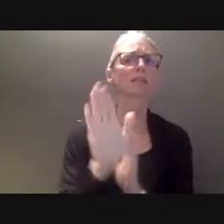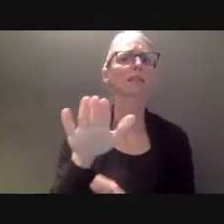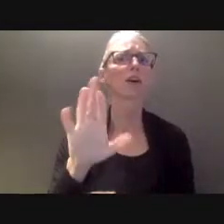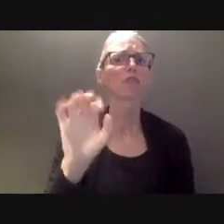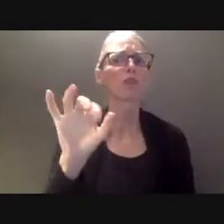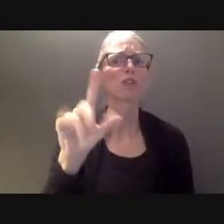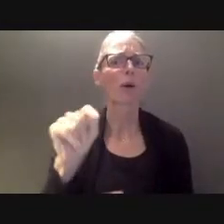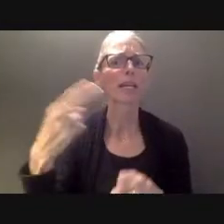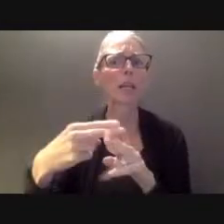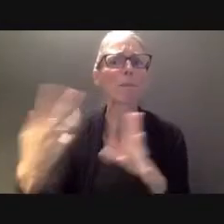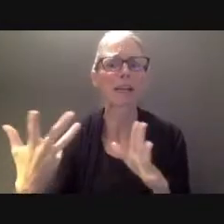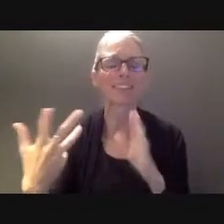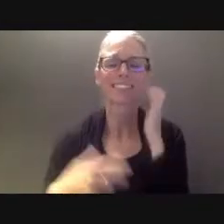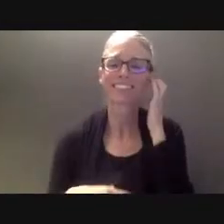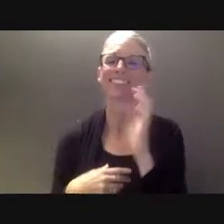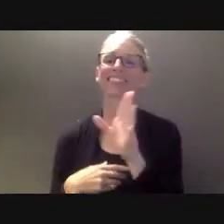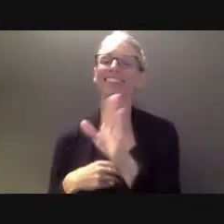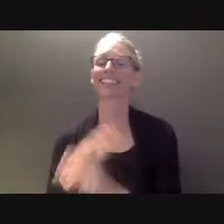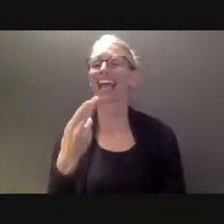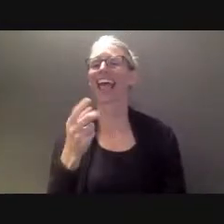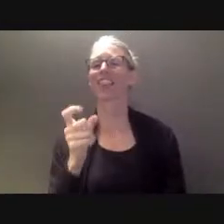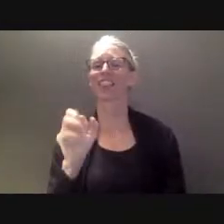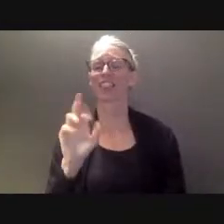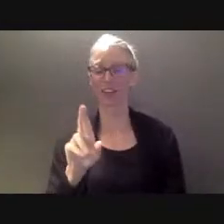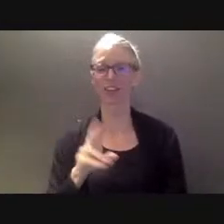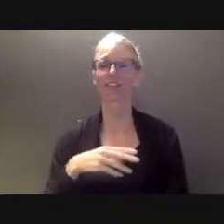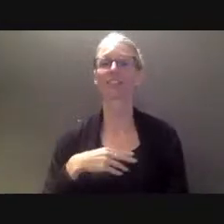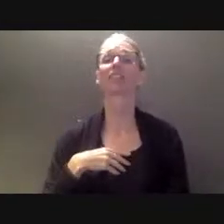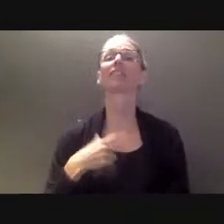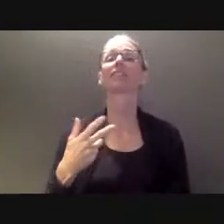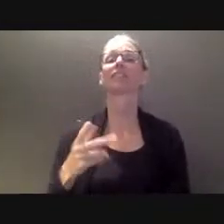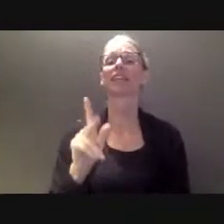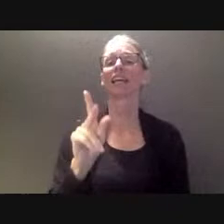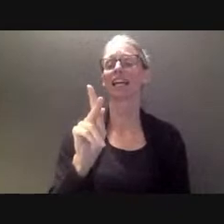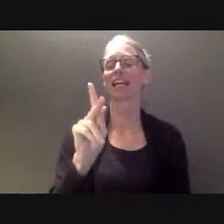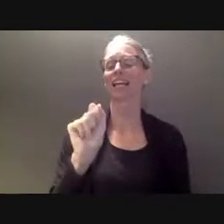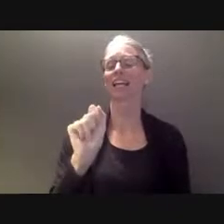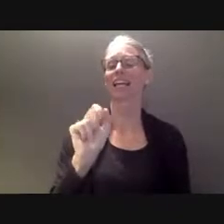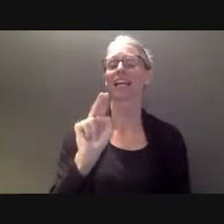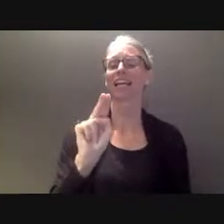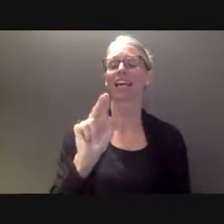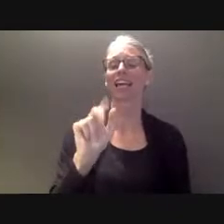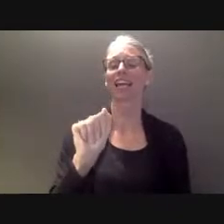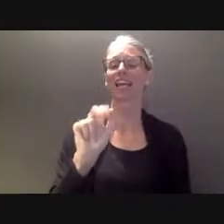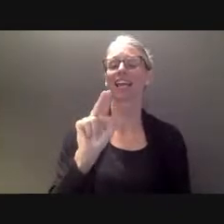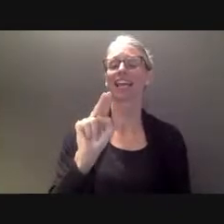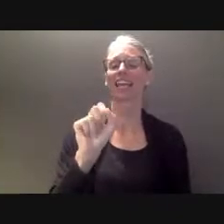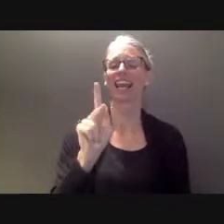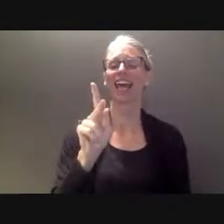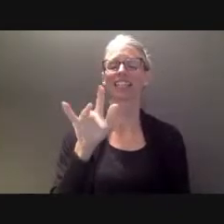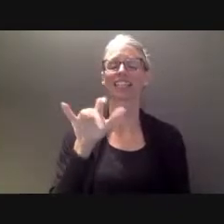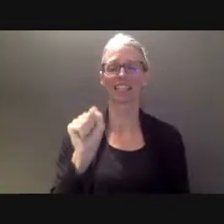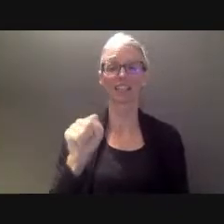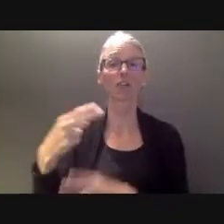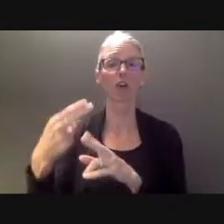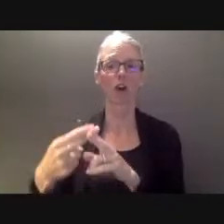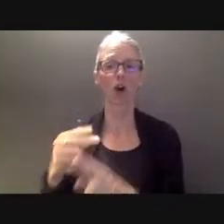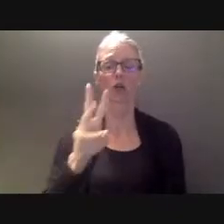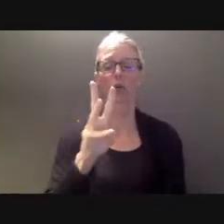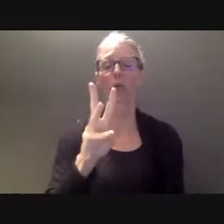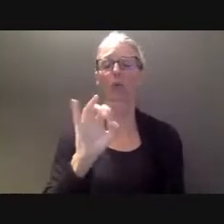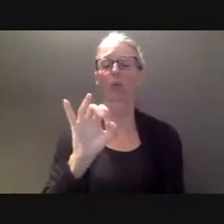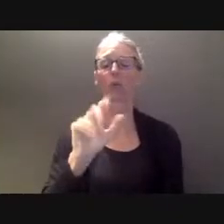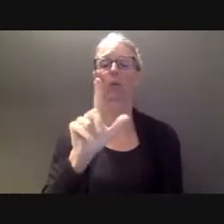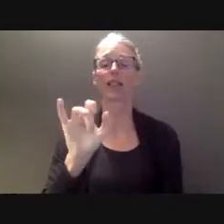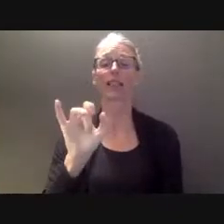it's the William Watson Lodge in Kananaskis. I don't know. I assume it still exists. Thanks